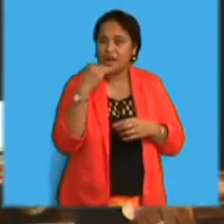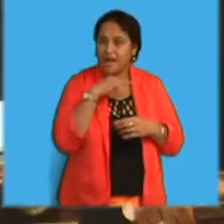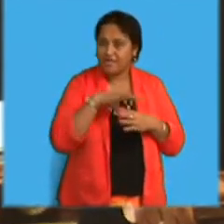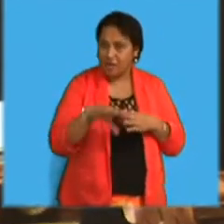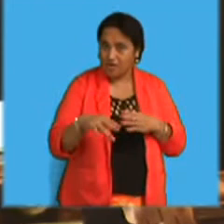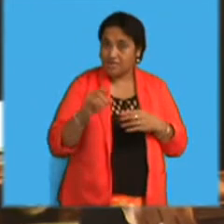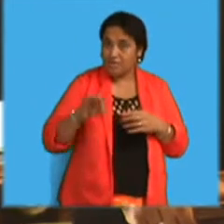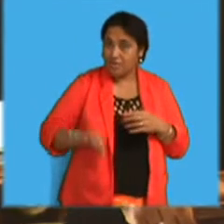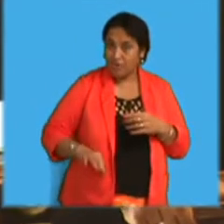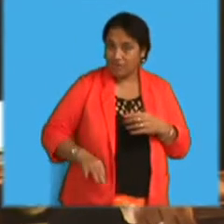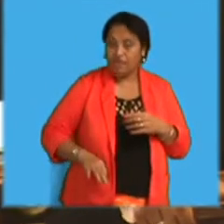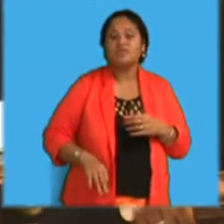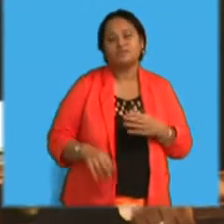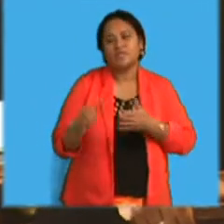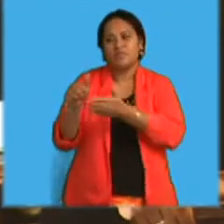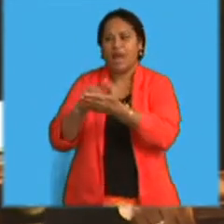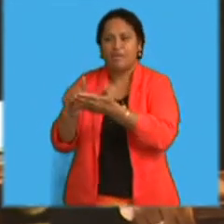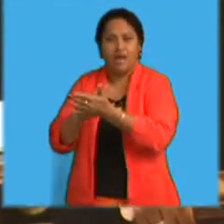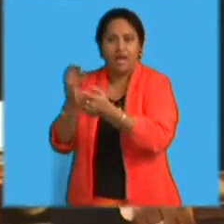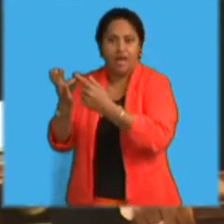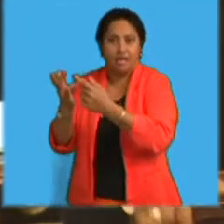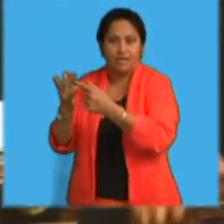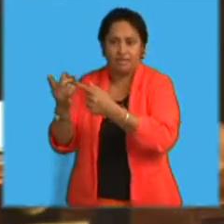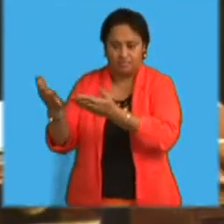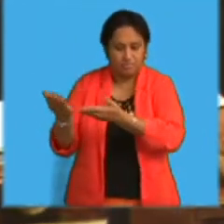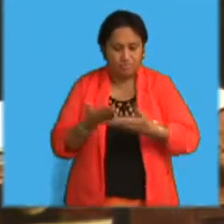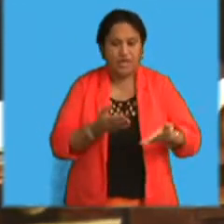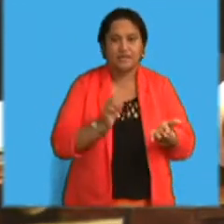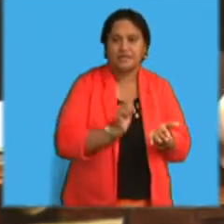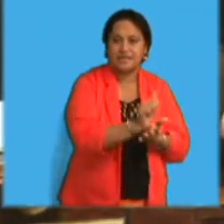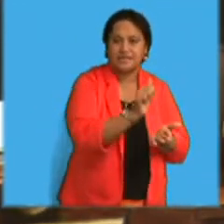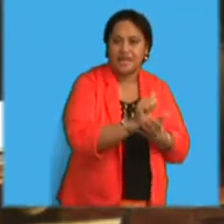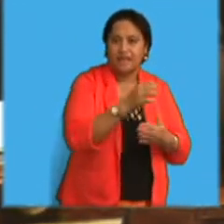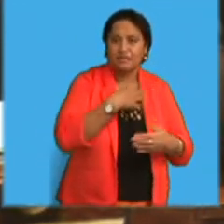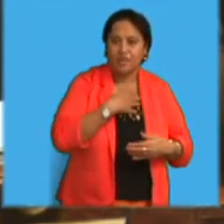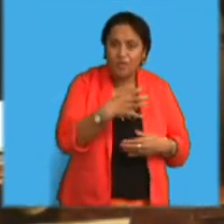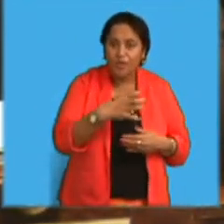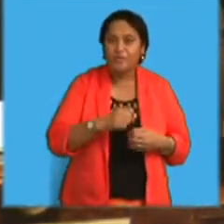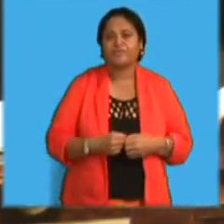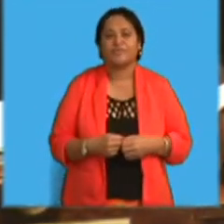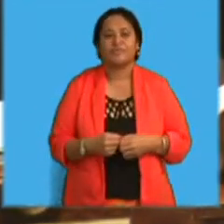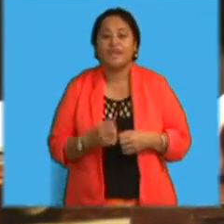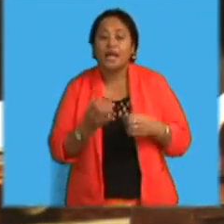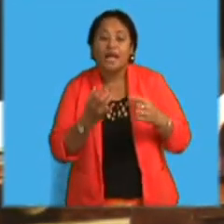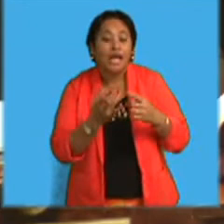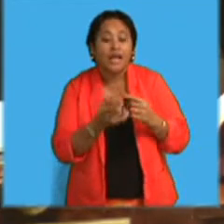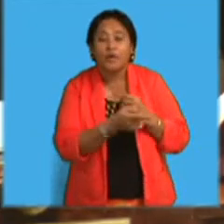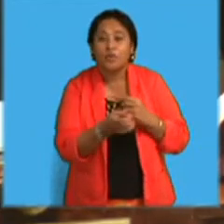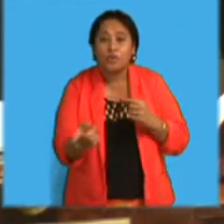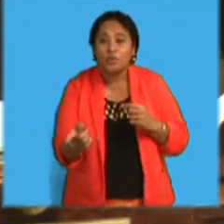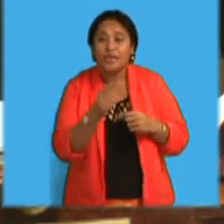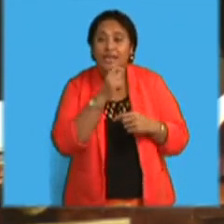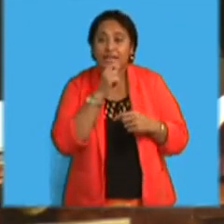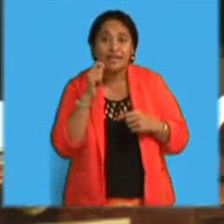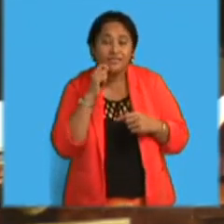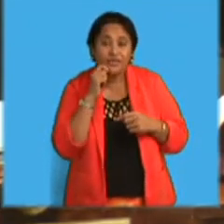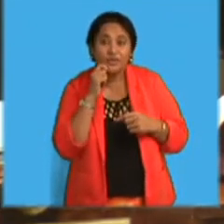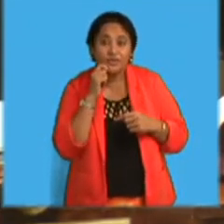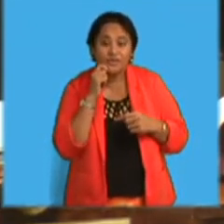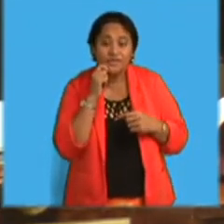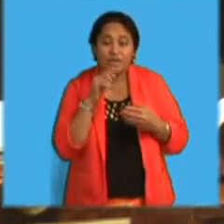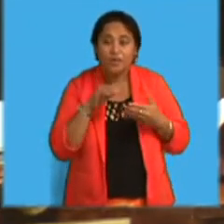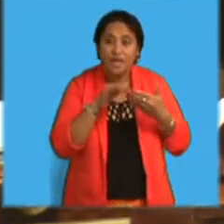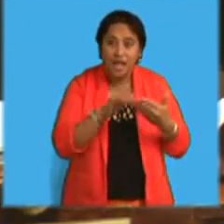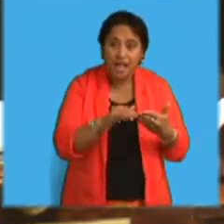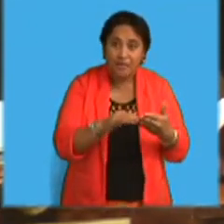earns, he's planning to include more products for sale. Recipients who in Taviuni, Madam Speaker, who are mainly Dalo and Yangona farmers, are now able to